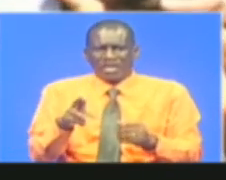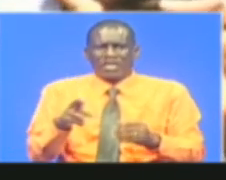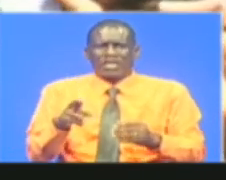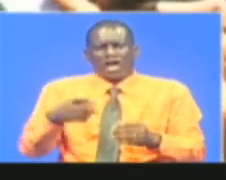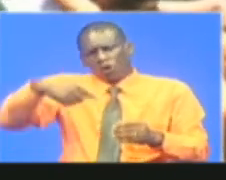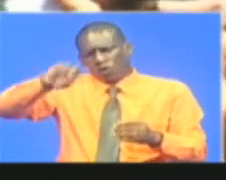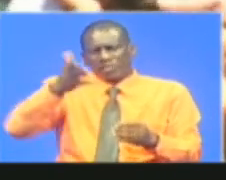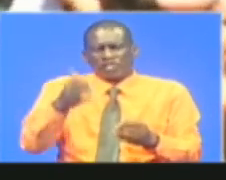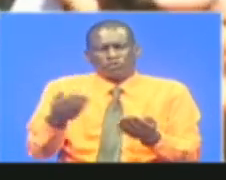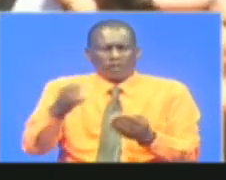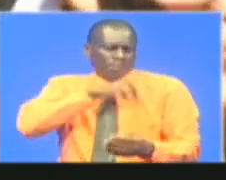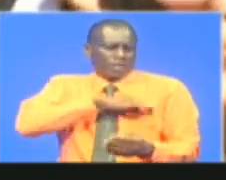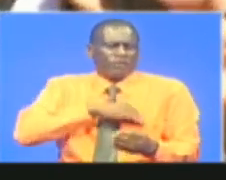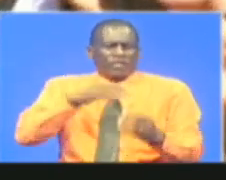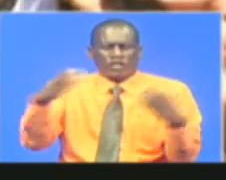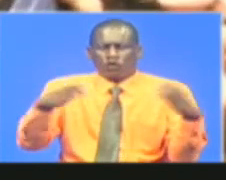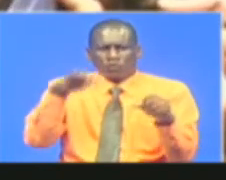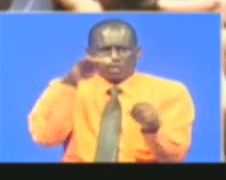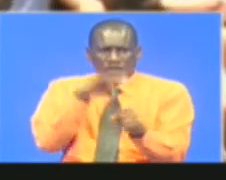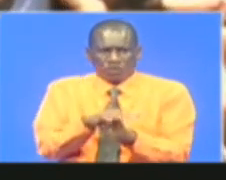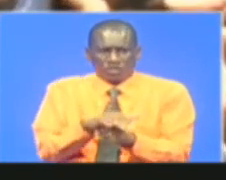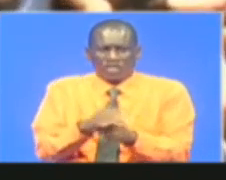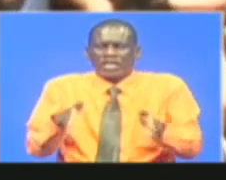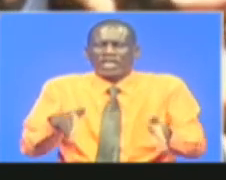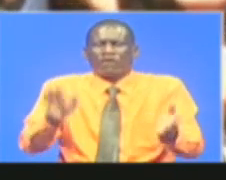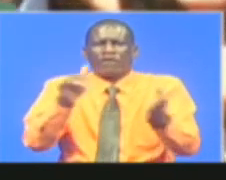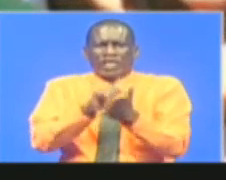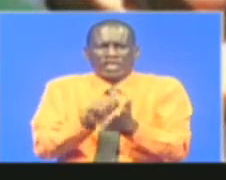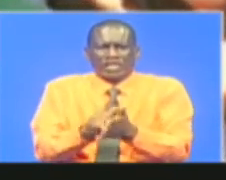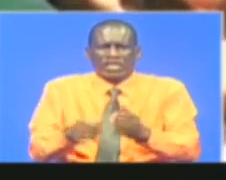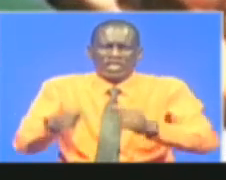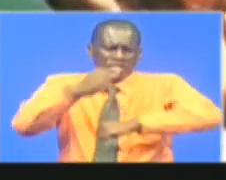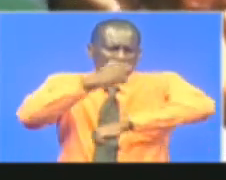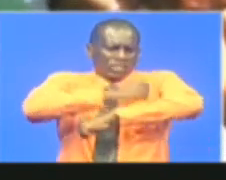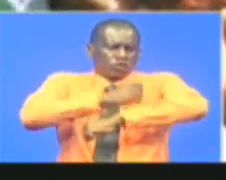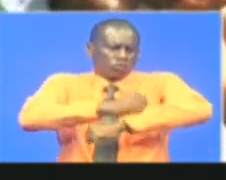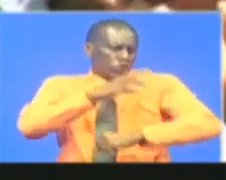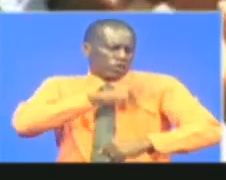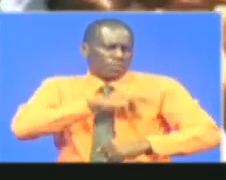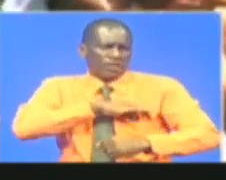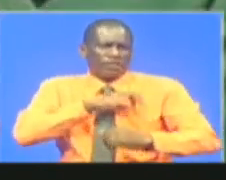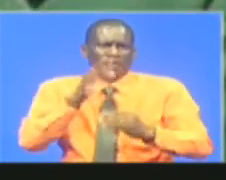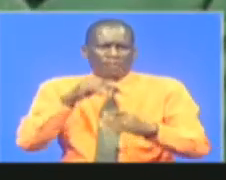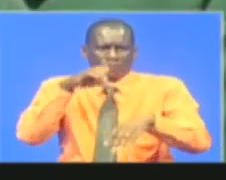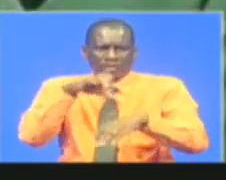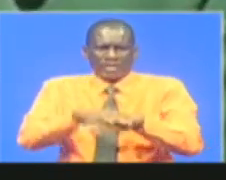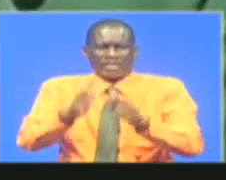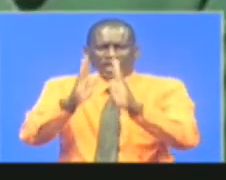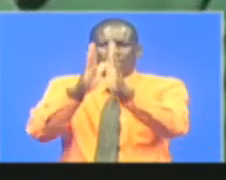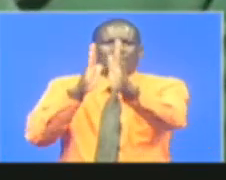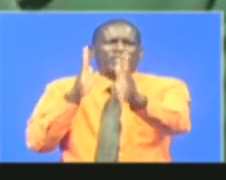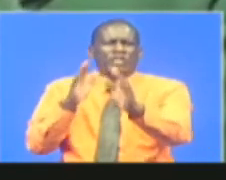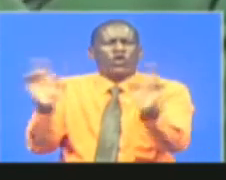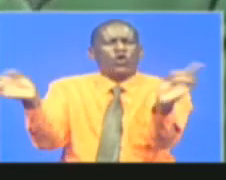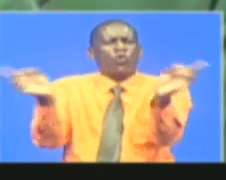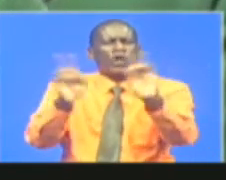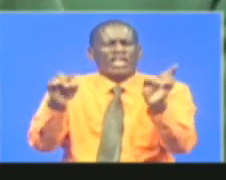of benefits to our community, such that our school will benefit by getting a bus. We didn't think